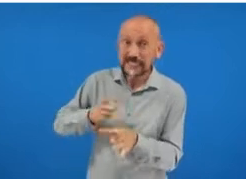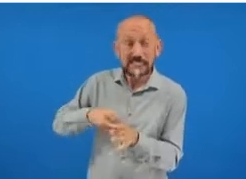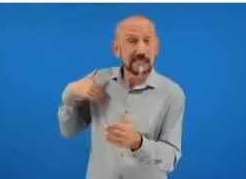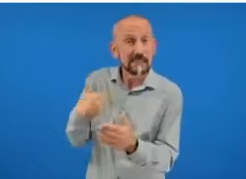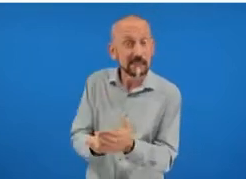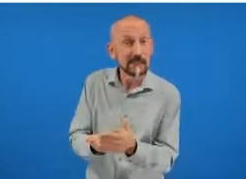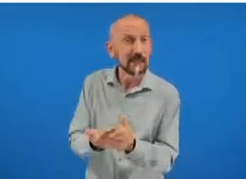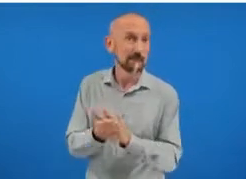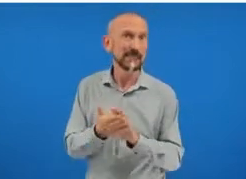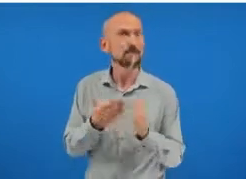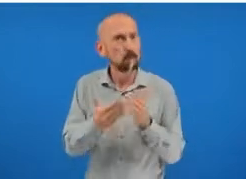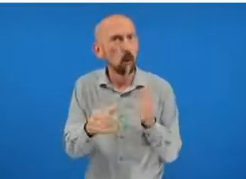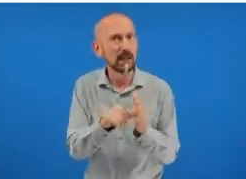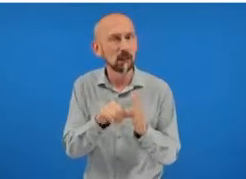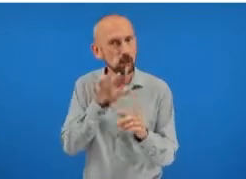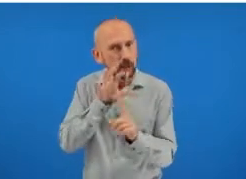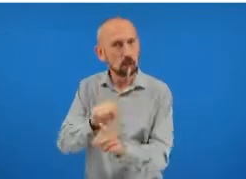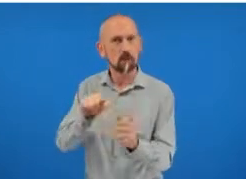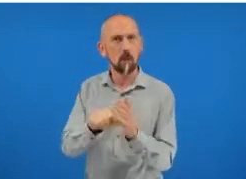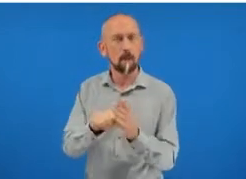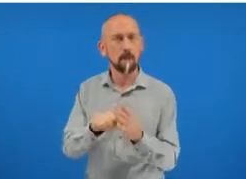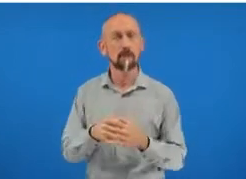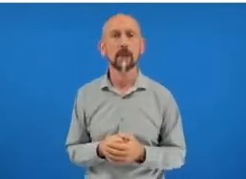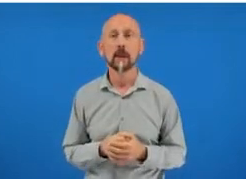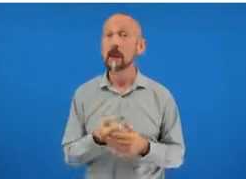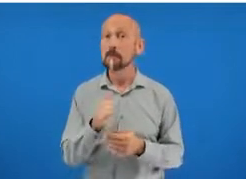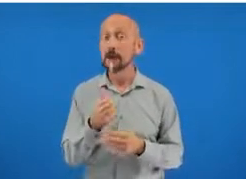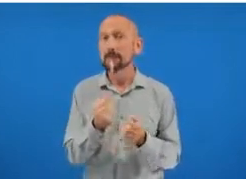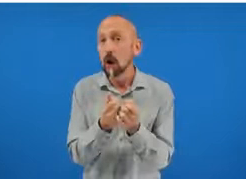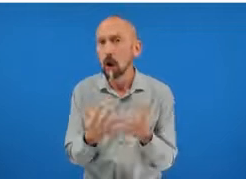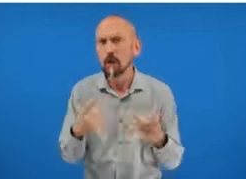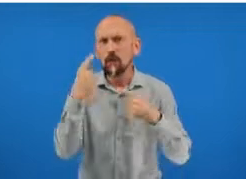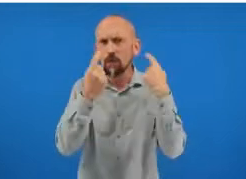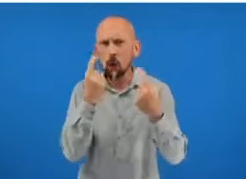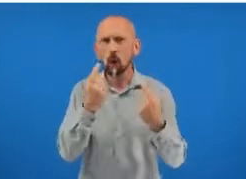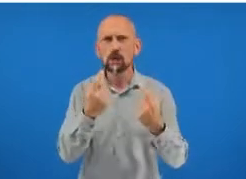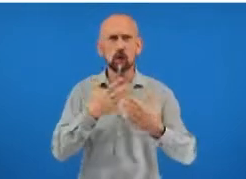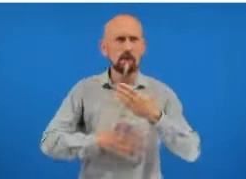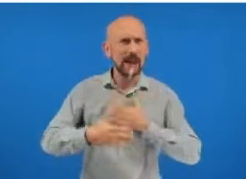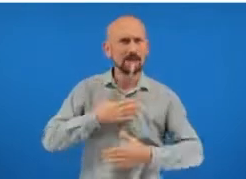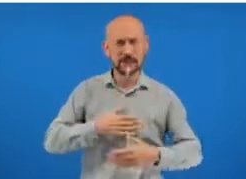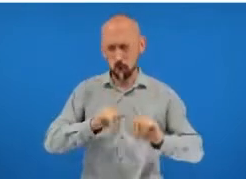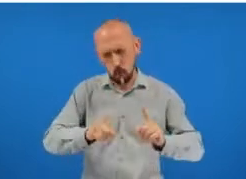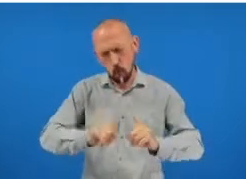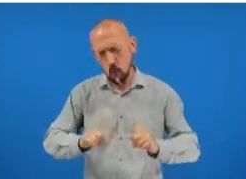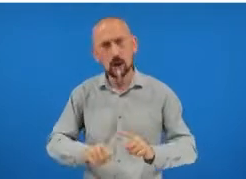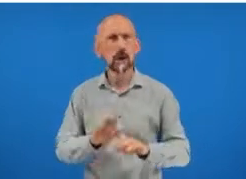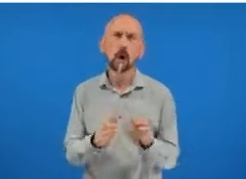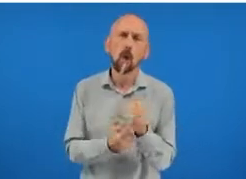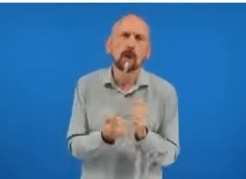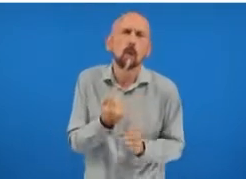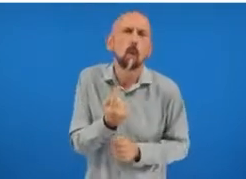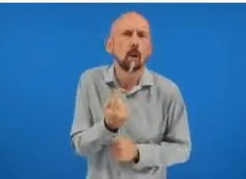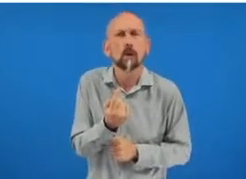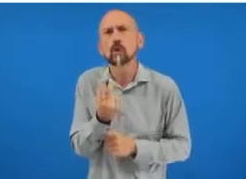things. There may also be lots of thoughts and behaviours to spot, not just one or two, and some may be difficult to talk about